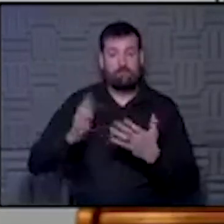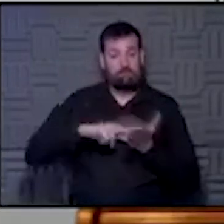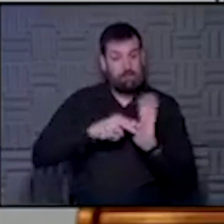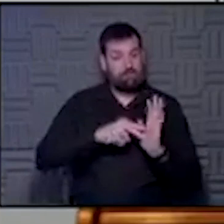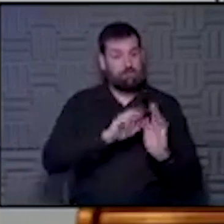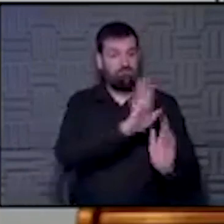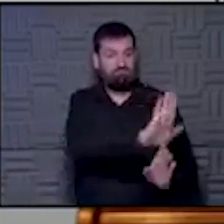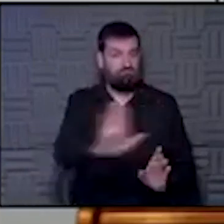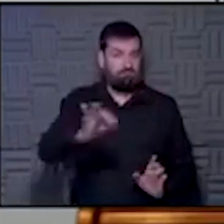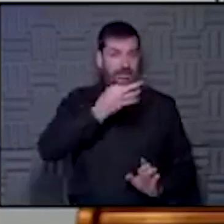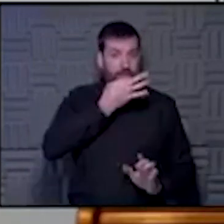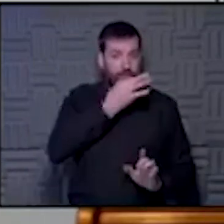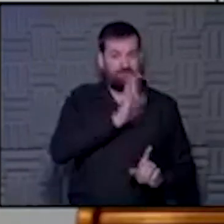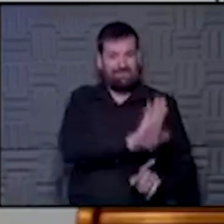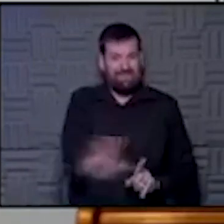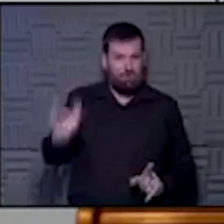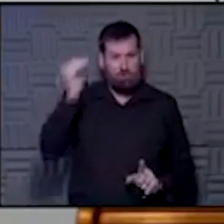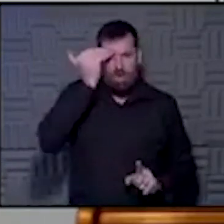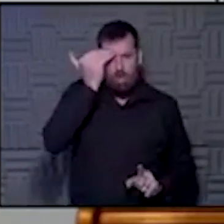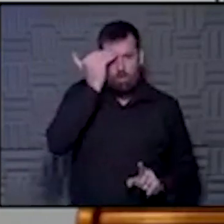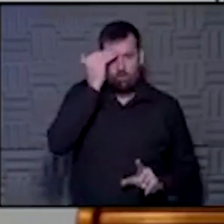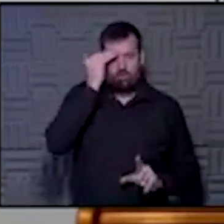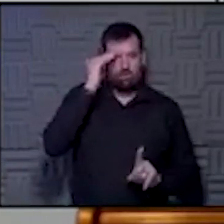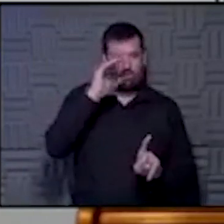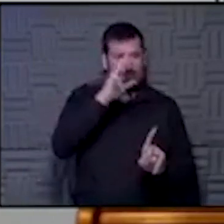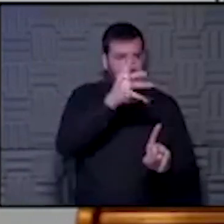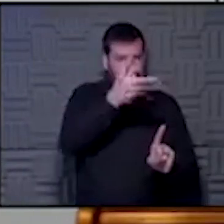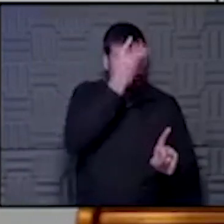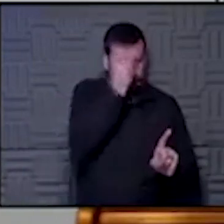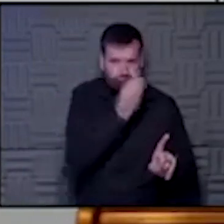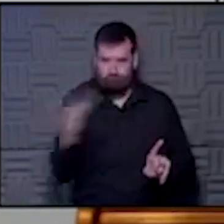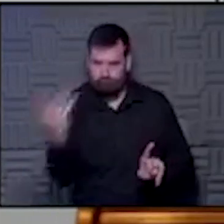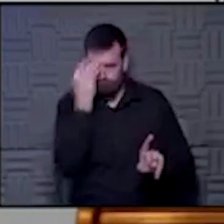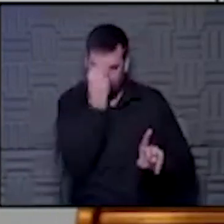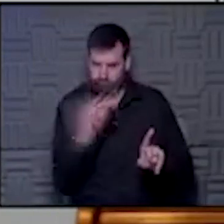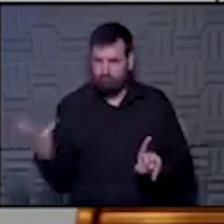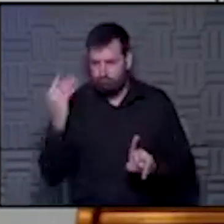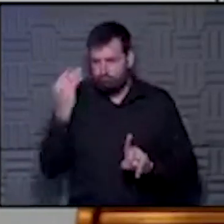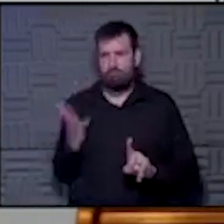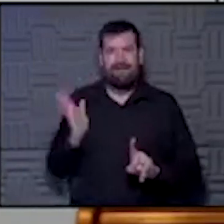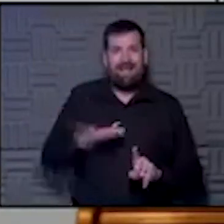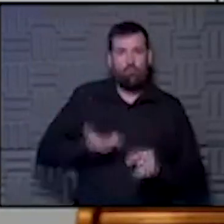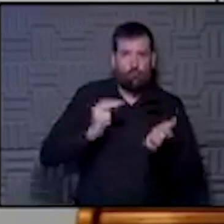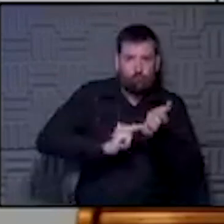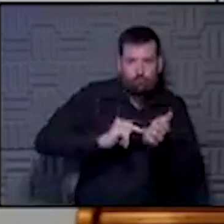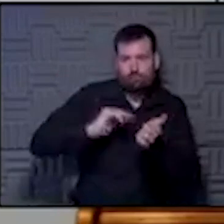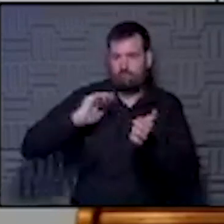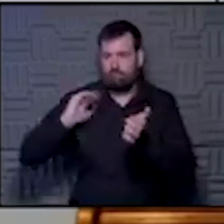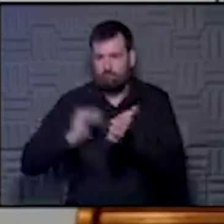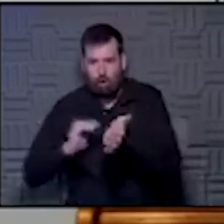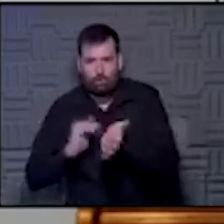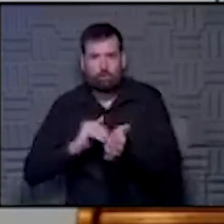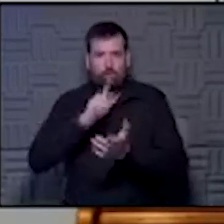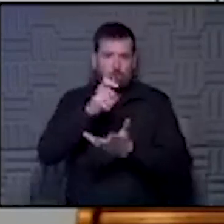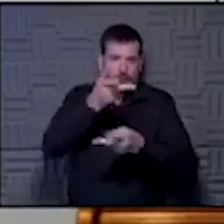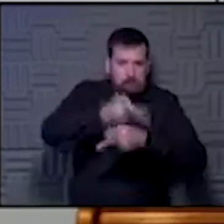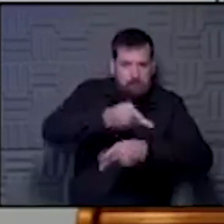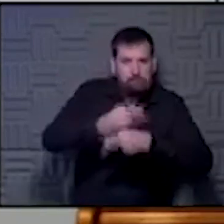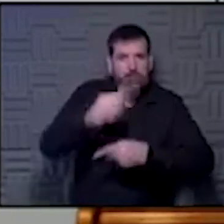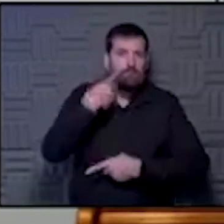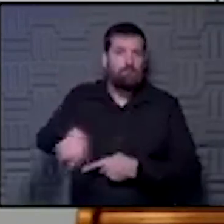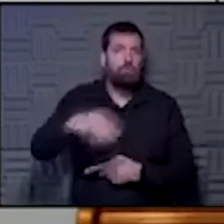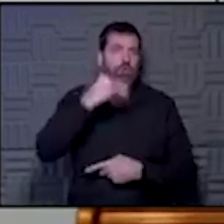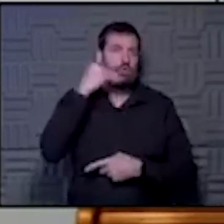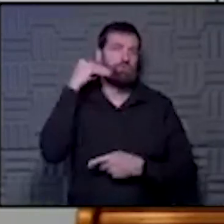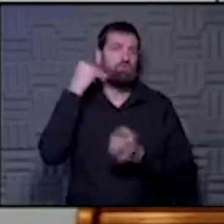and we directly deliver it to our working force on the ground, our nurses, our doctors that are treating and caring for residents in